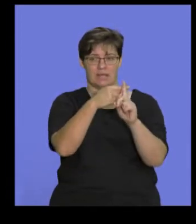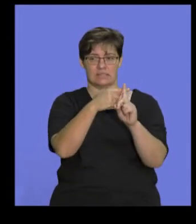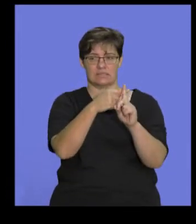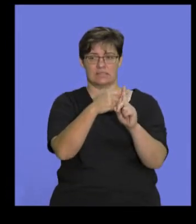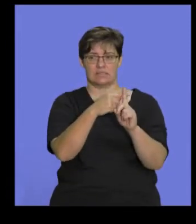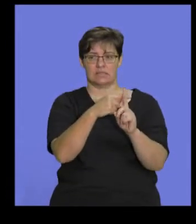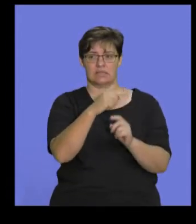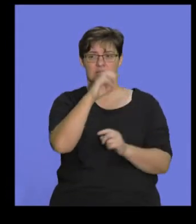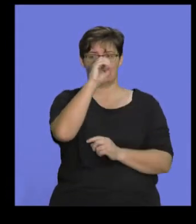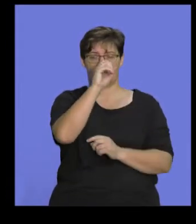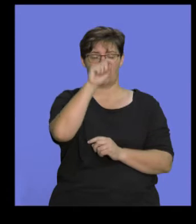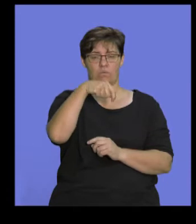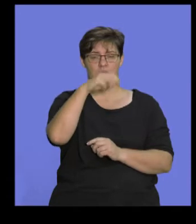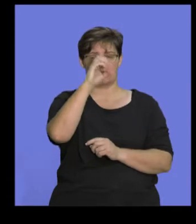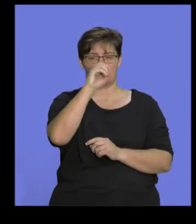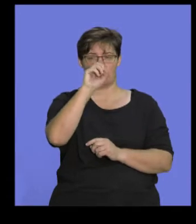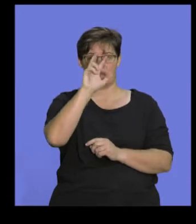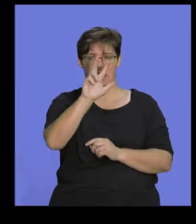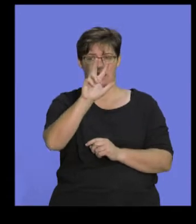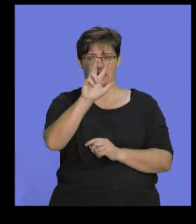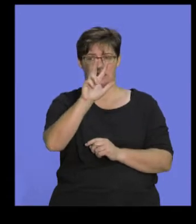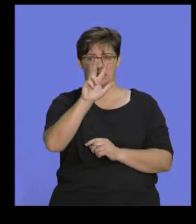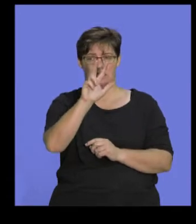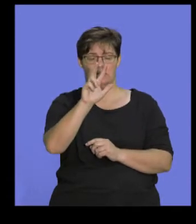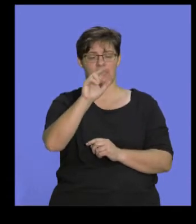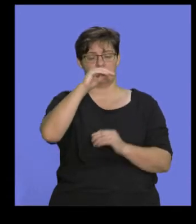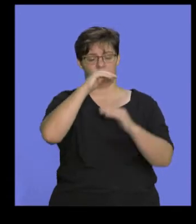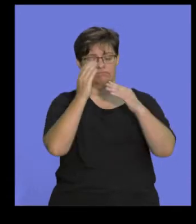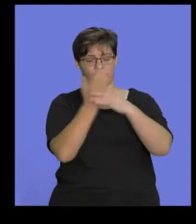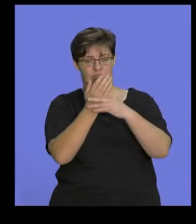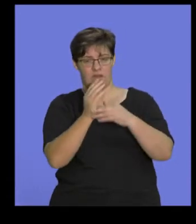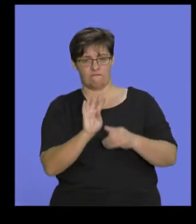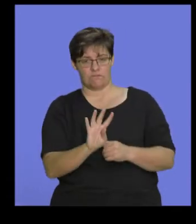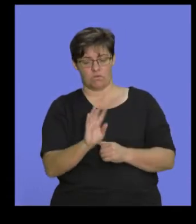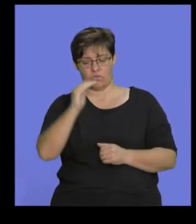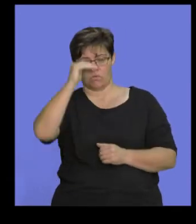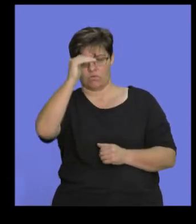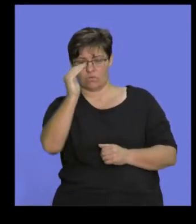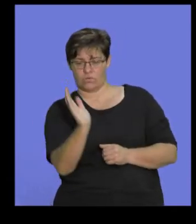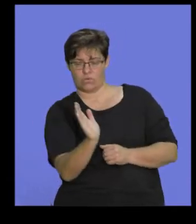a fraction, 0.08, and it is over 4